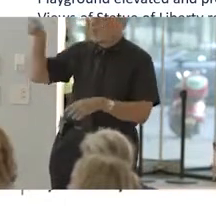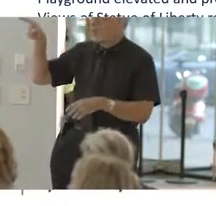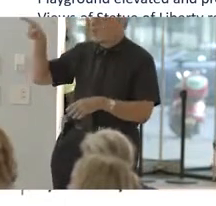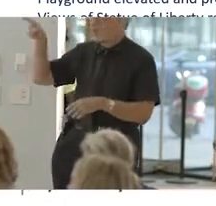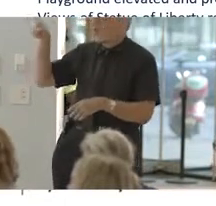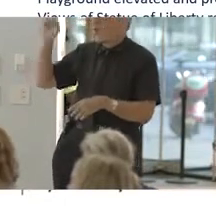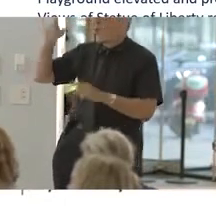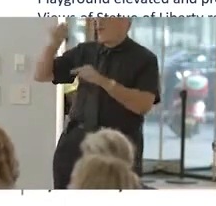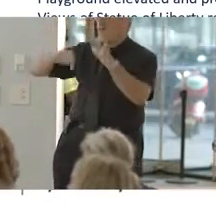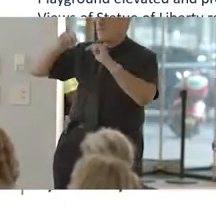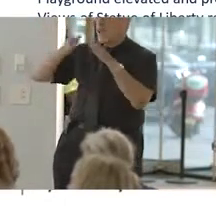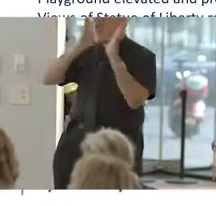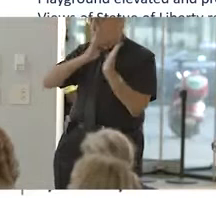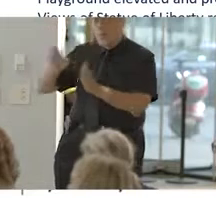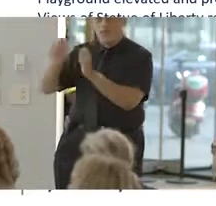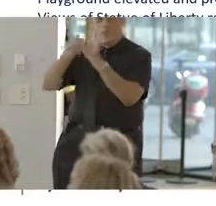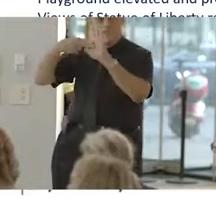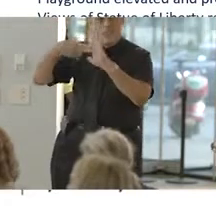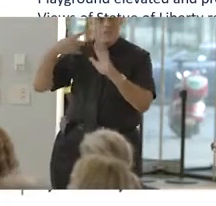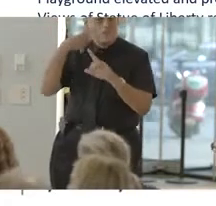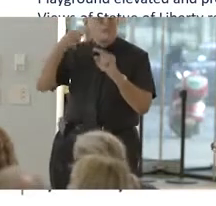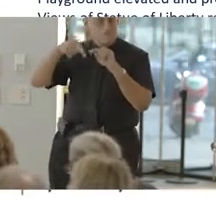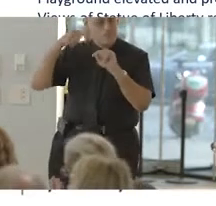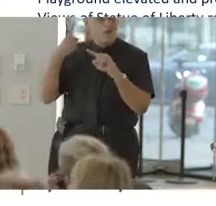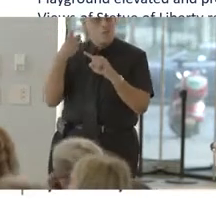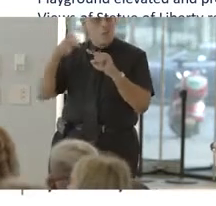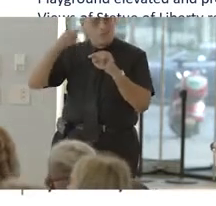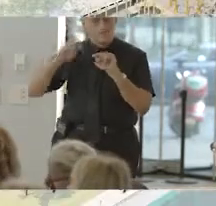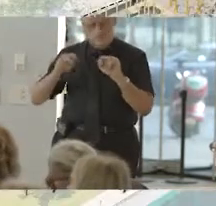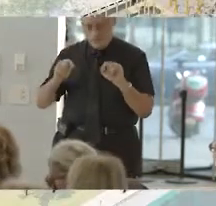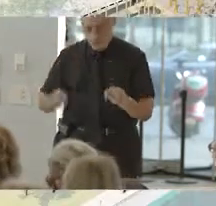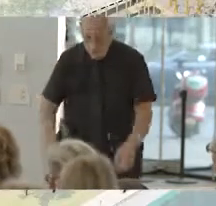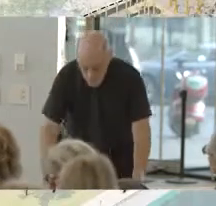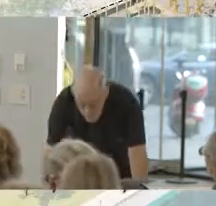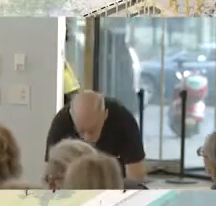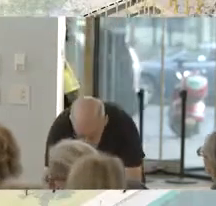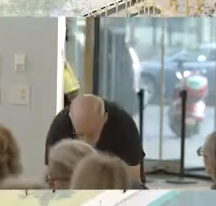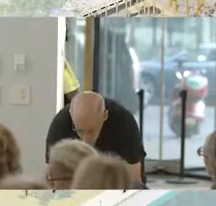Or go back to a plan that has the labels. Let's go back one that has the labels.